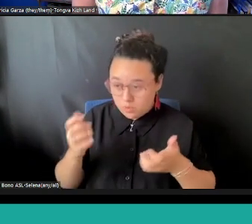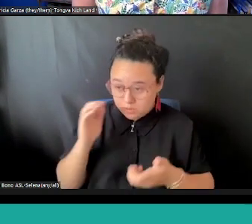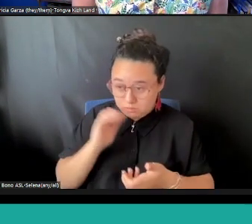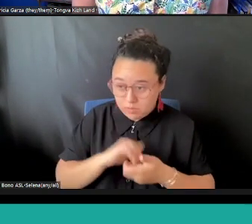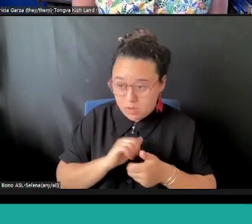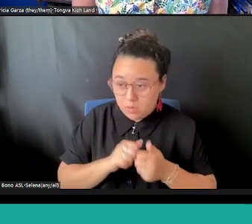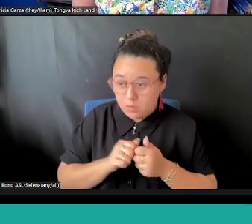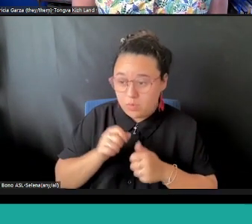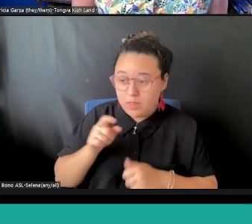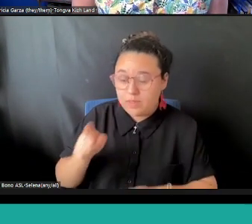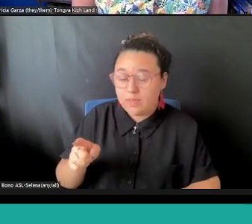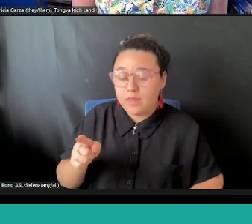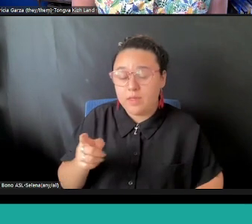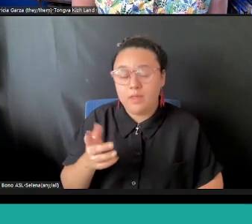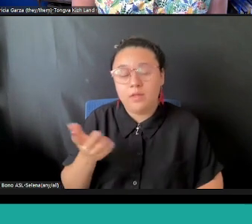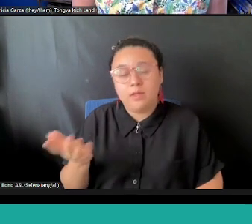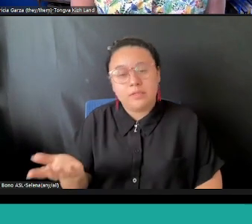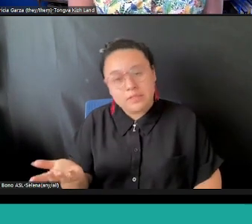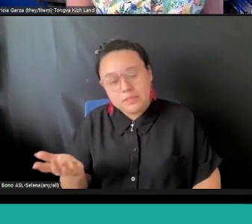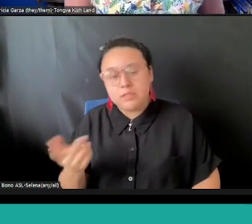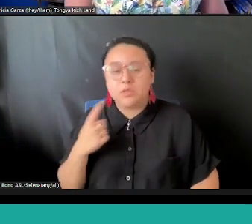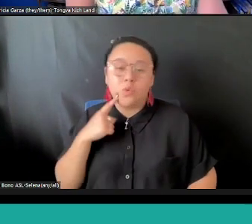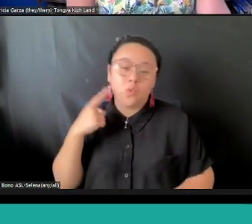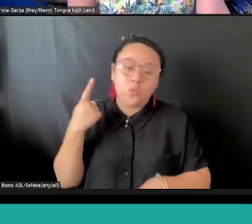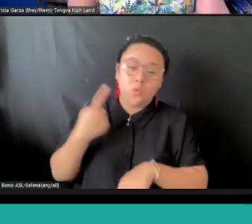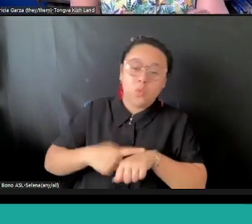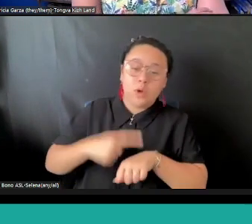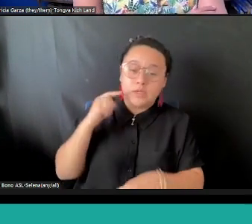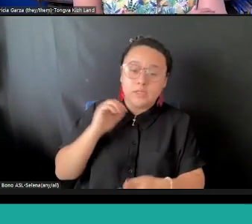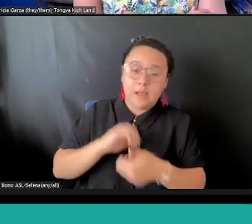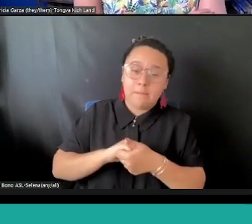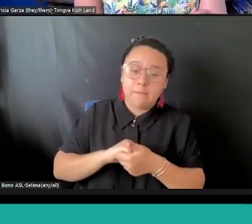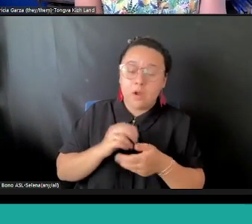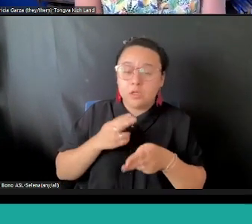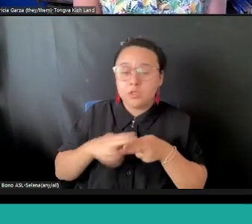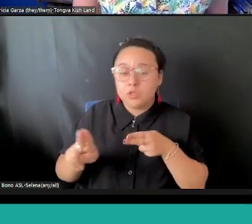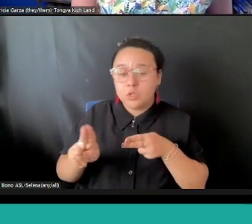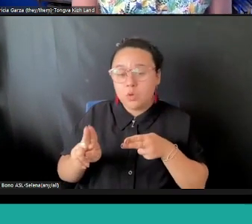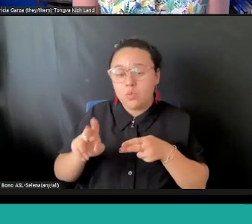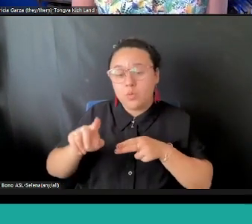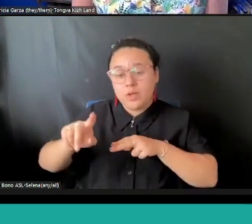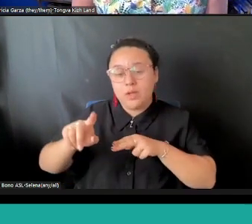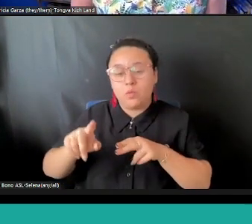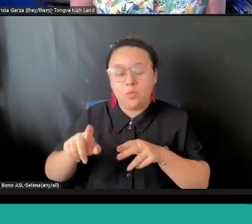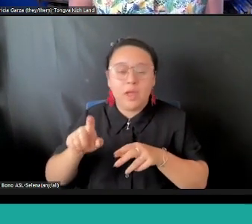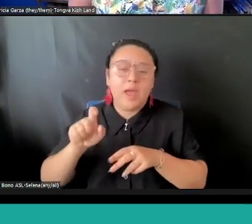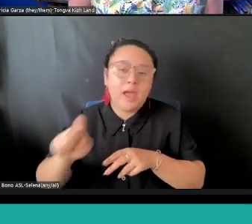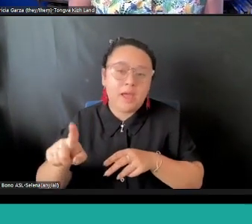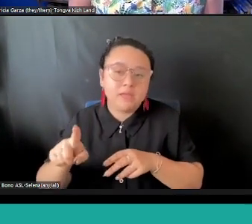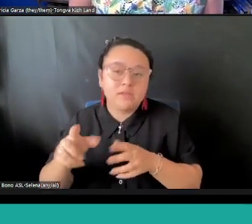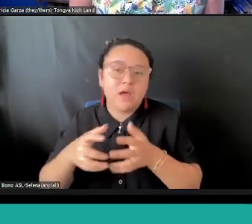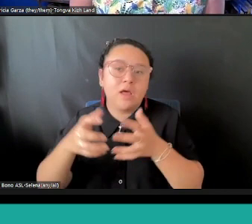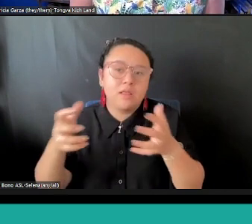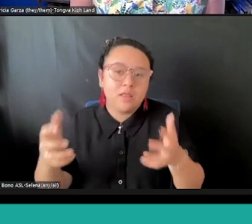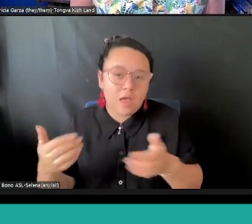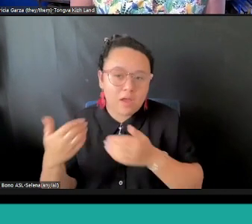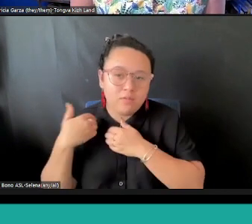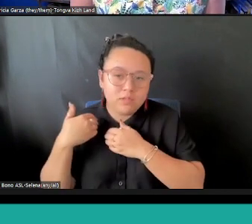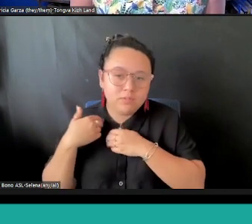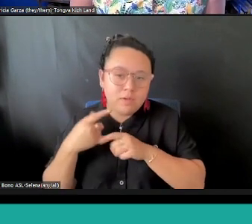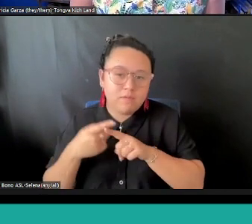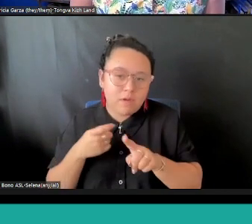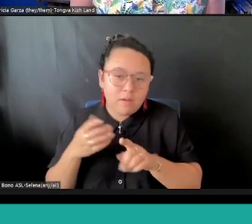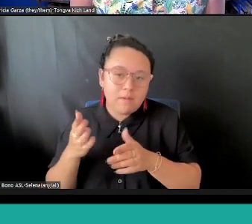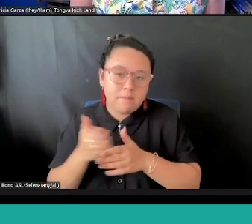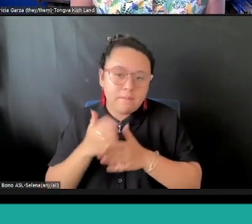with. Is this a one-time thing? Because we ask a lot of from our partners. We hope that when we